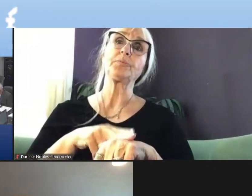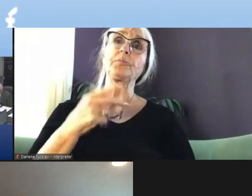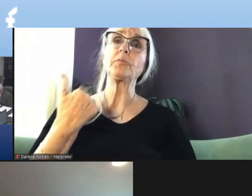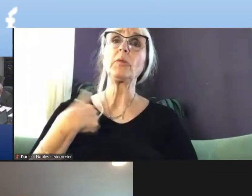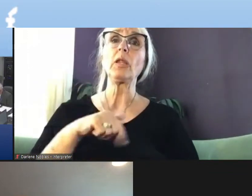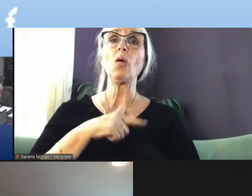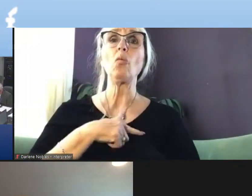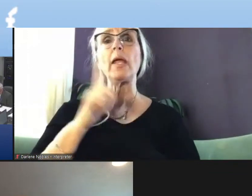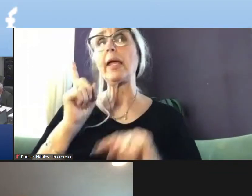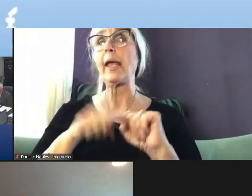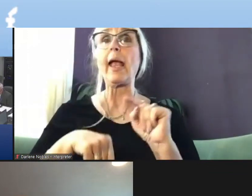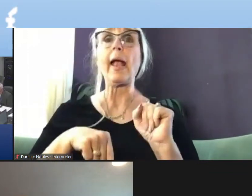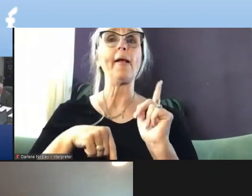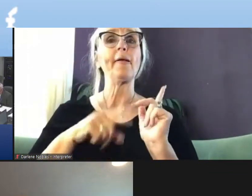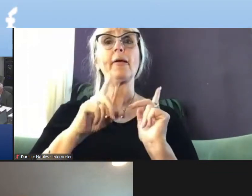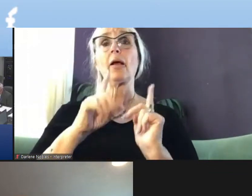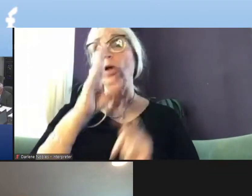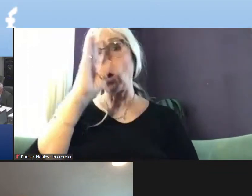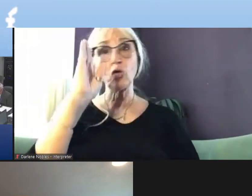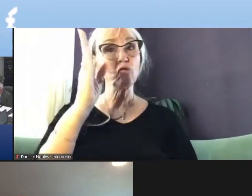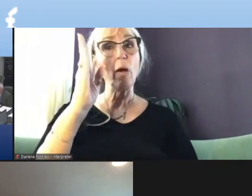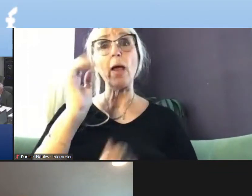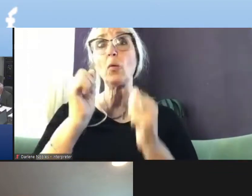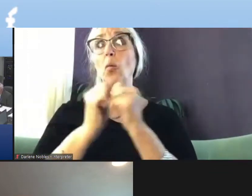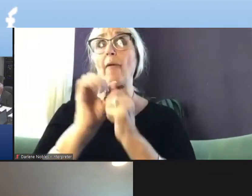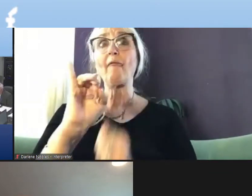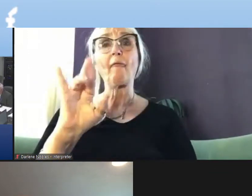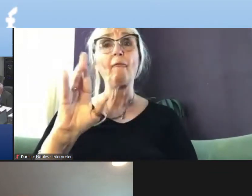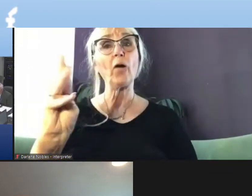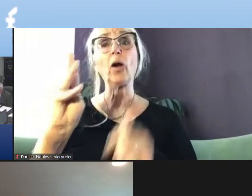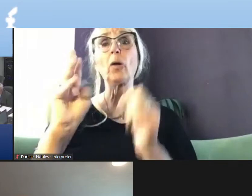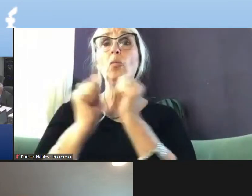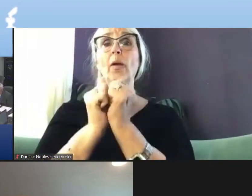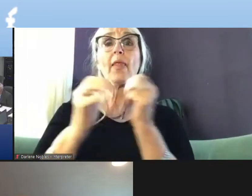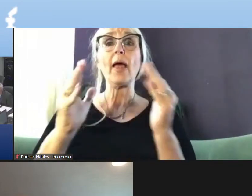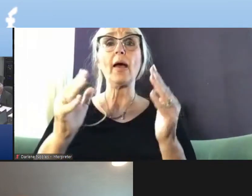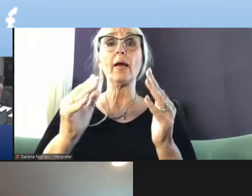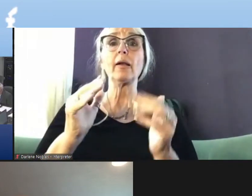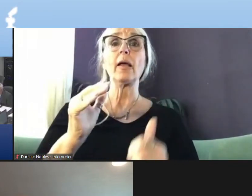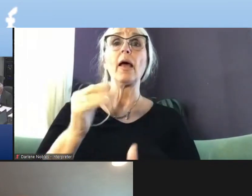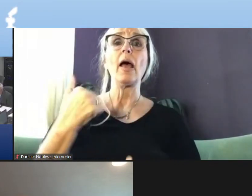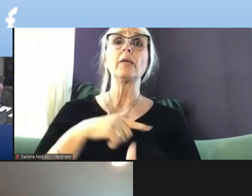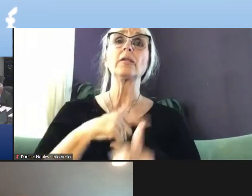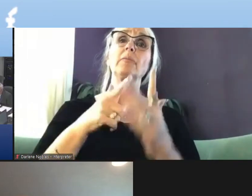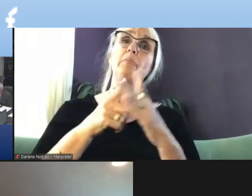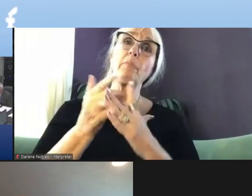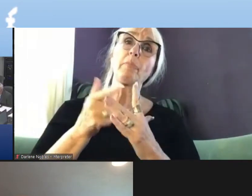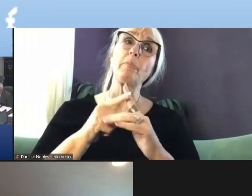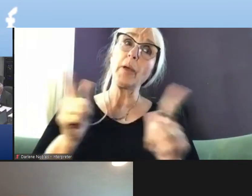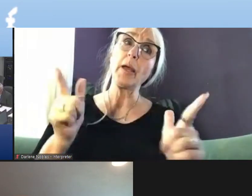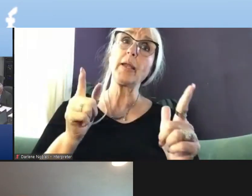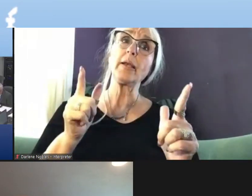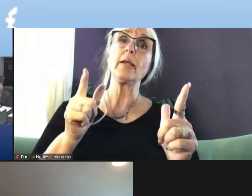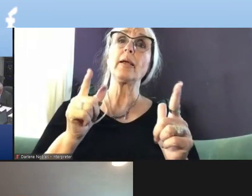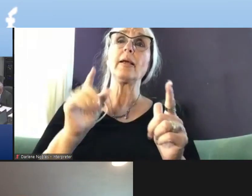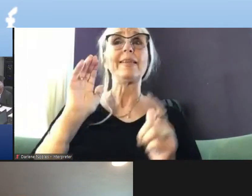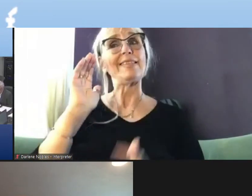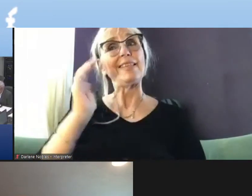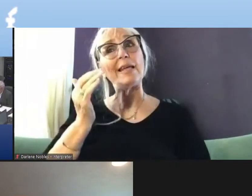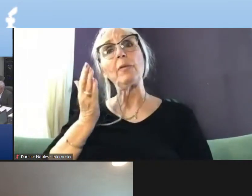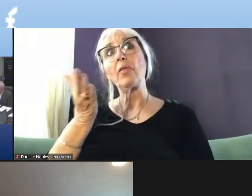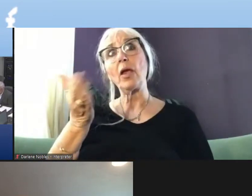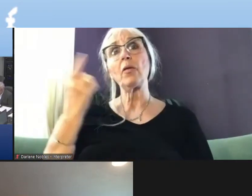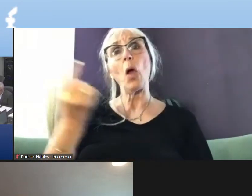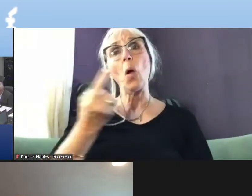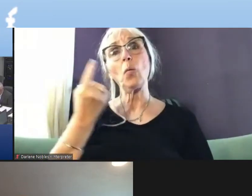we can't go directly with this firm without going through RFPs, but it seems like they're the only one. They may